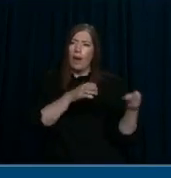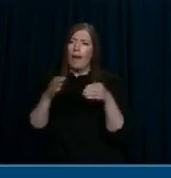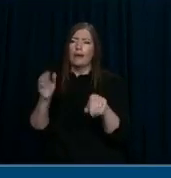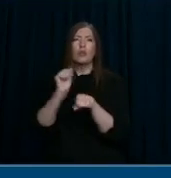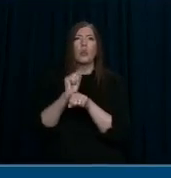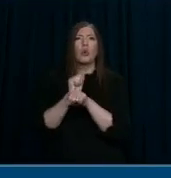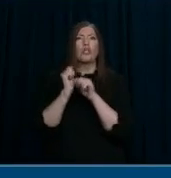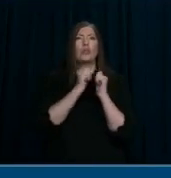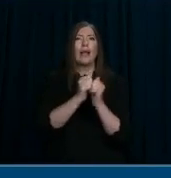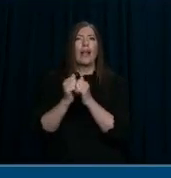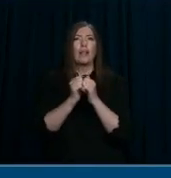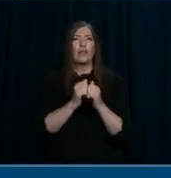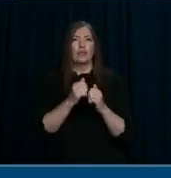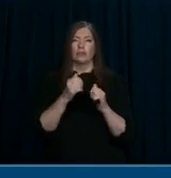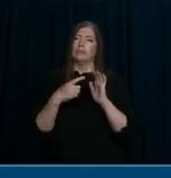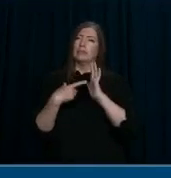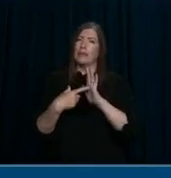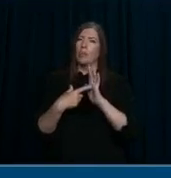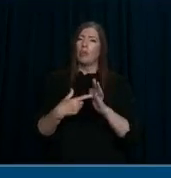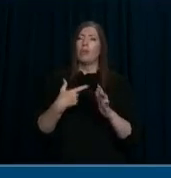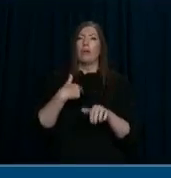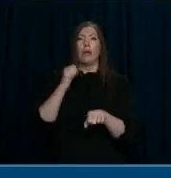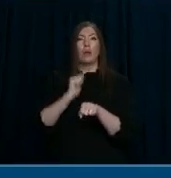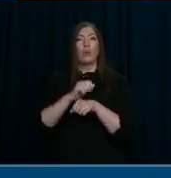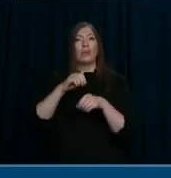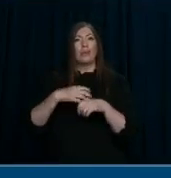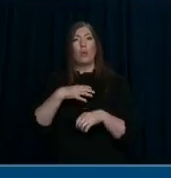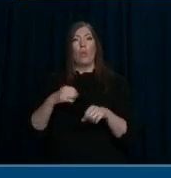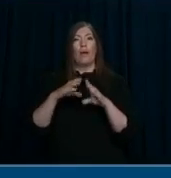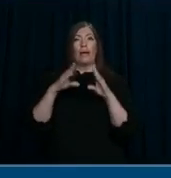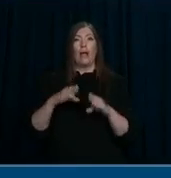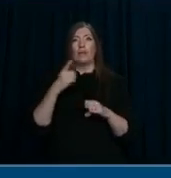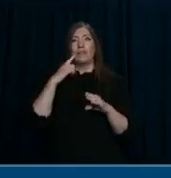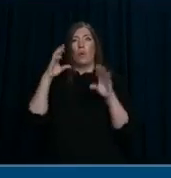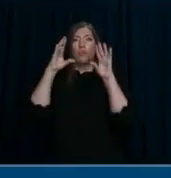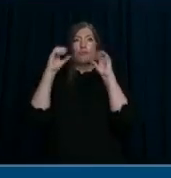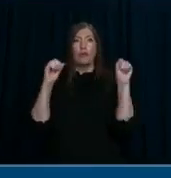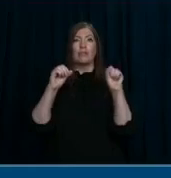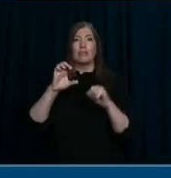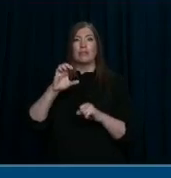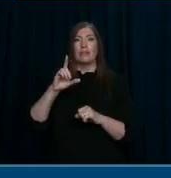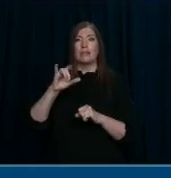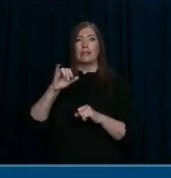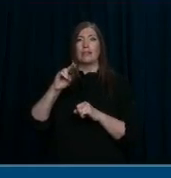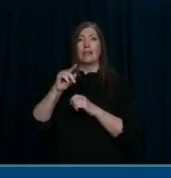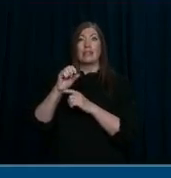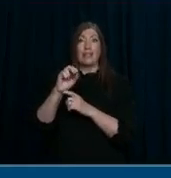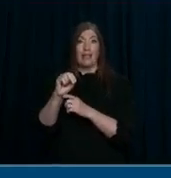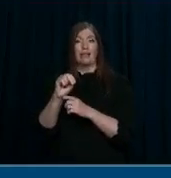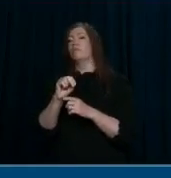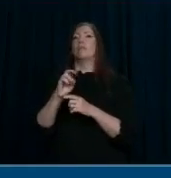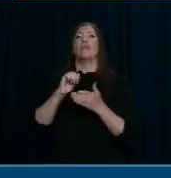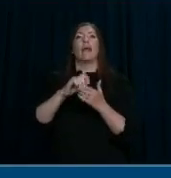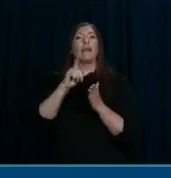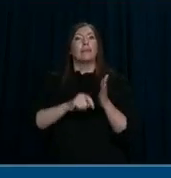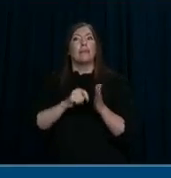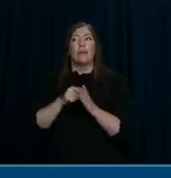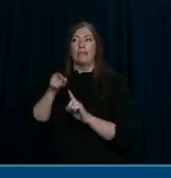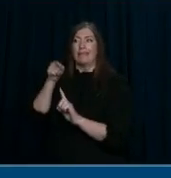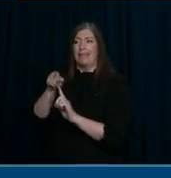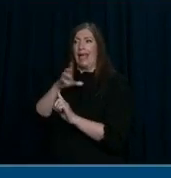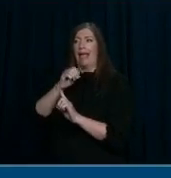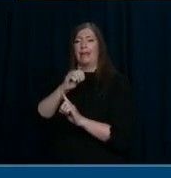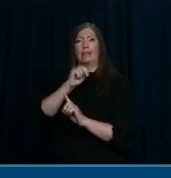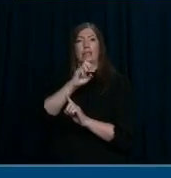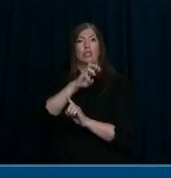I'll give you an example. I worked, as you know, in the White House for President Clinton at a time that he and Newt Gingrich, two people